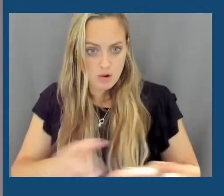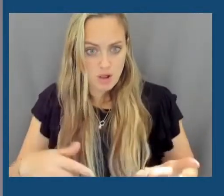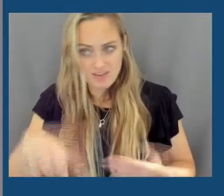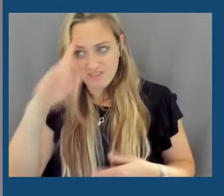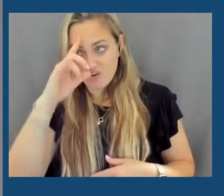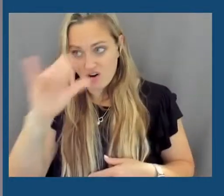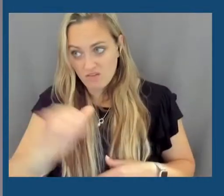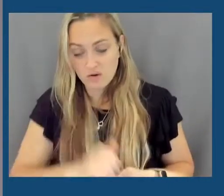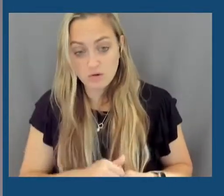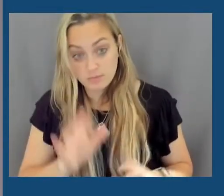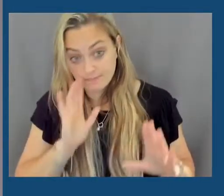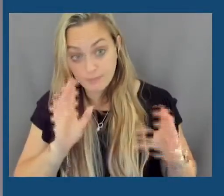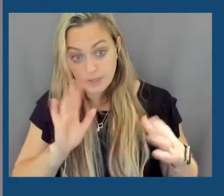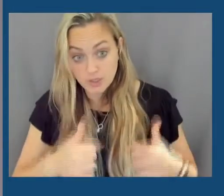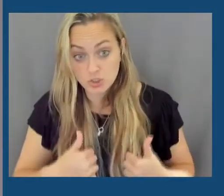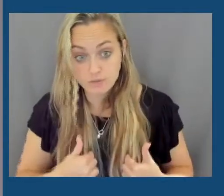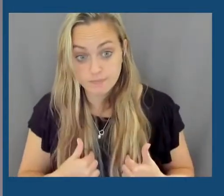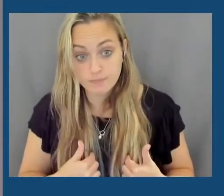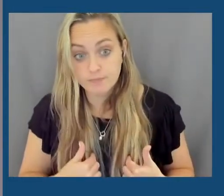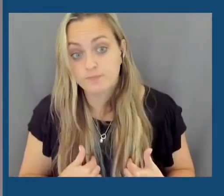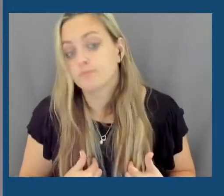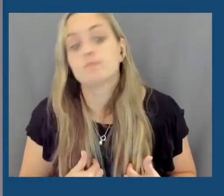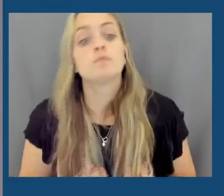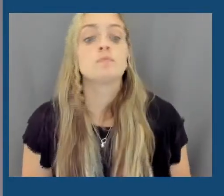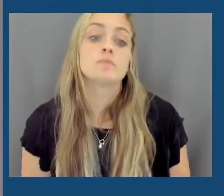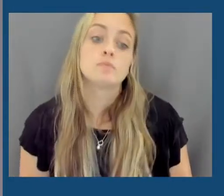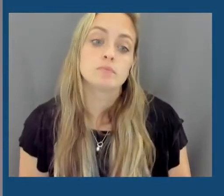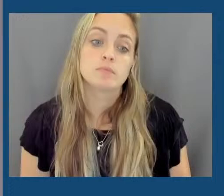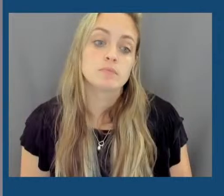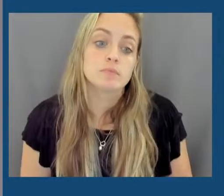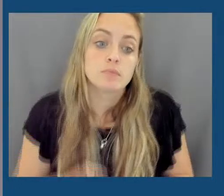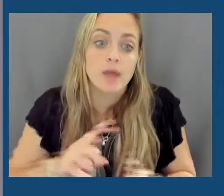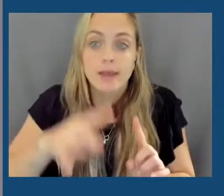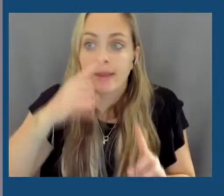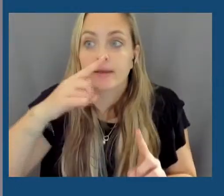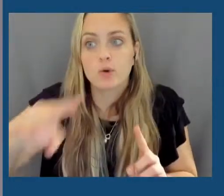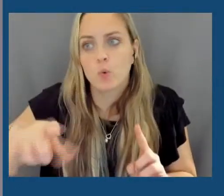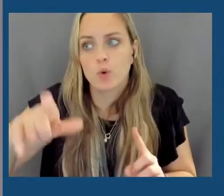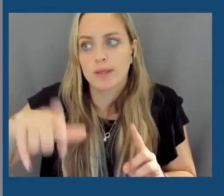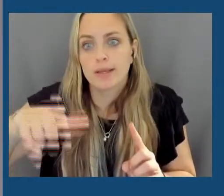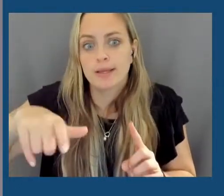paying attention to that. I cannot tune out the needs of a child